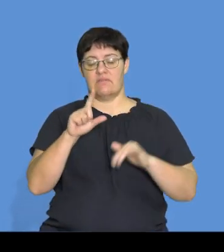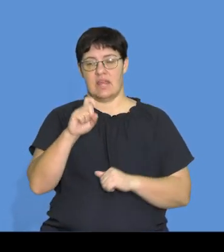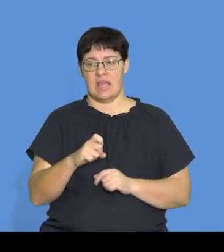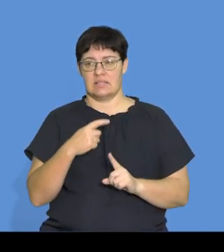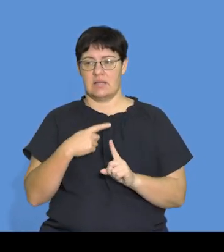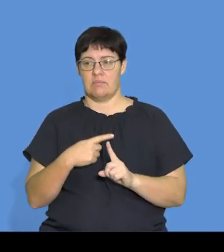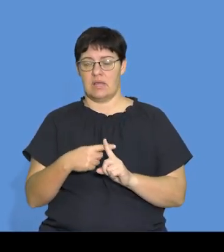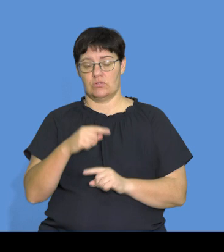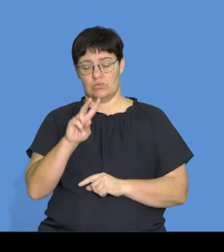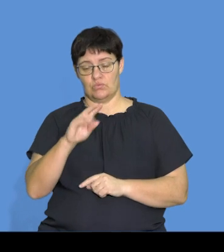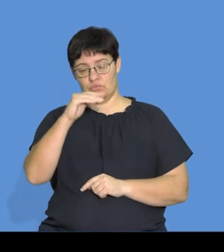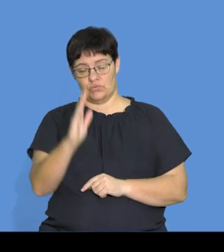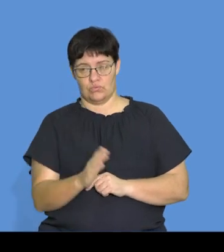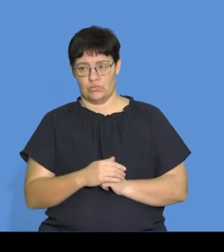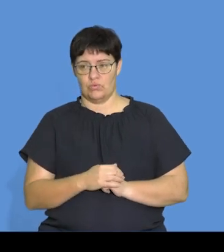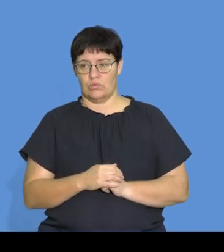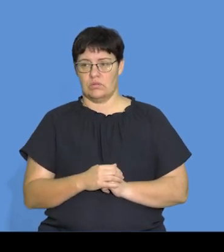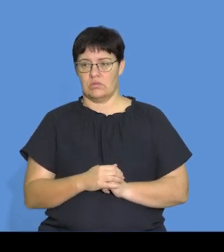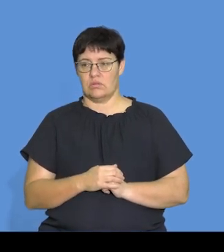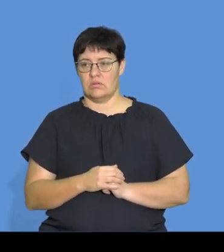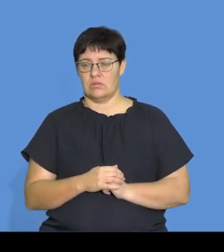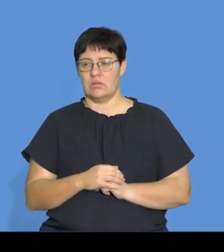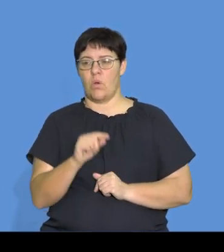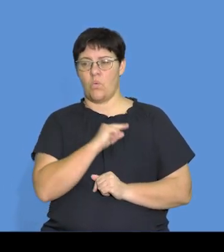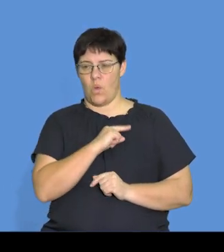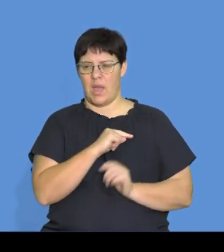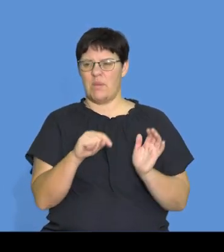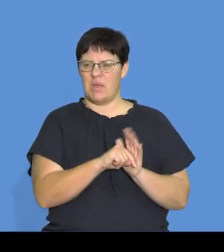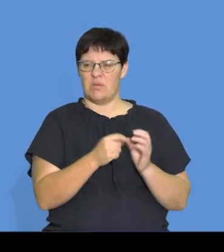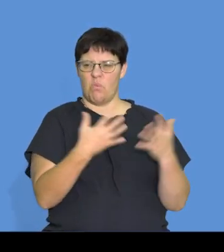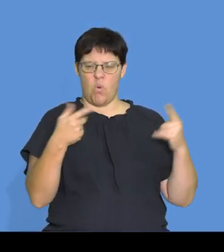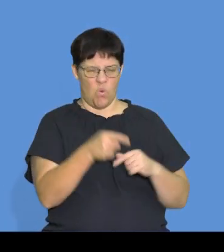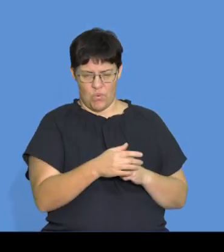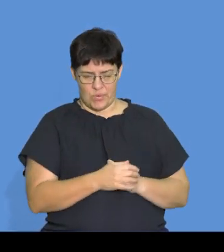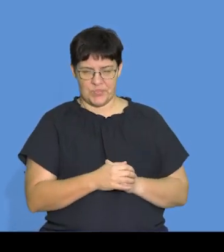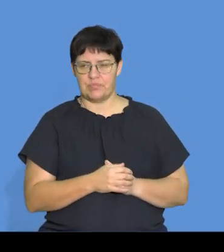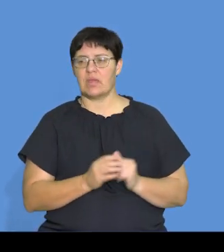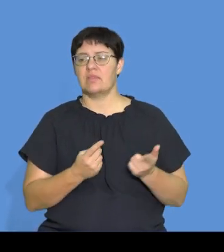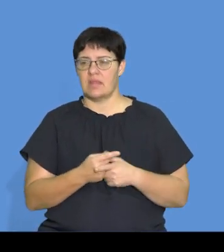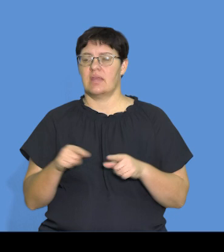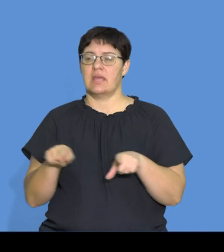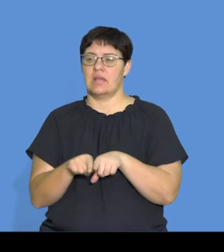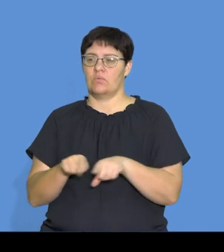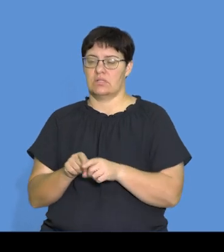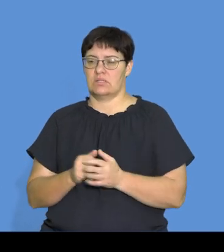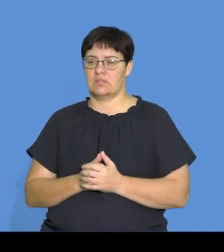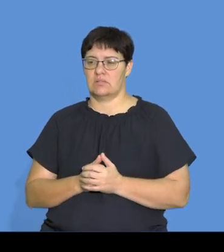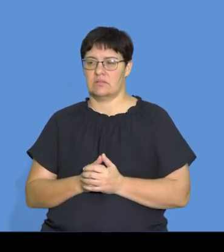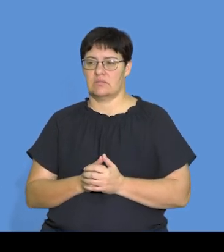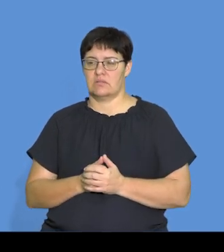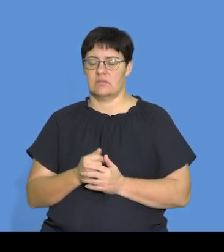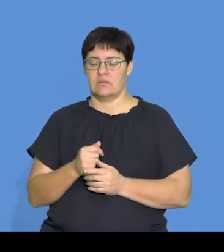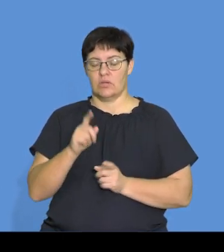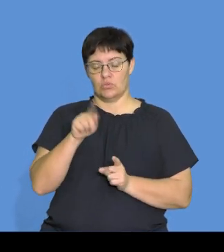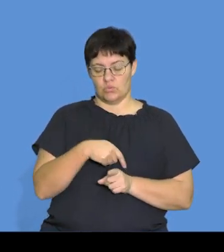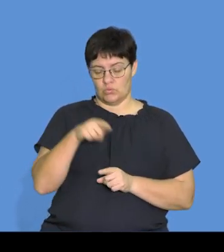plus 2. I'm including brackets because I'm minusing more than one term. And then lastly, the 2